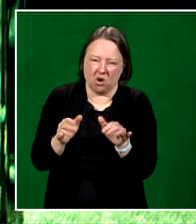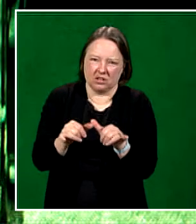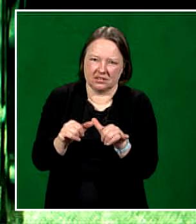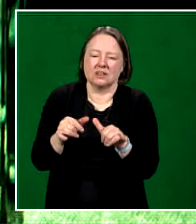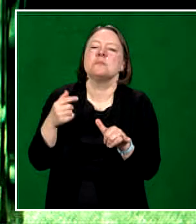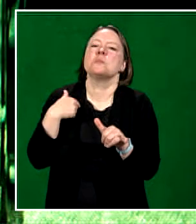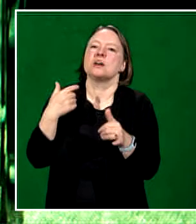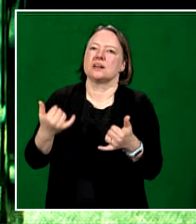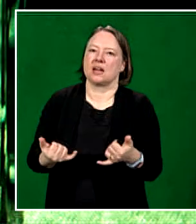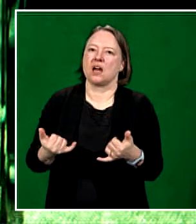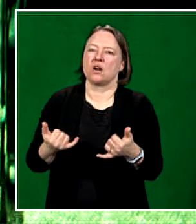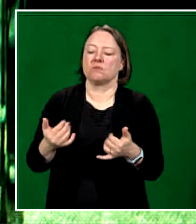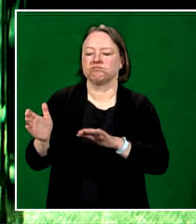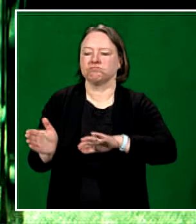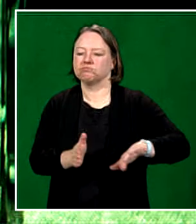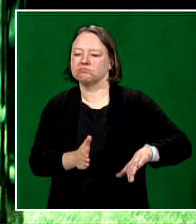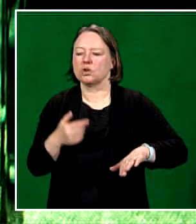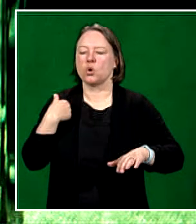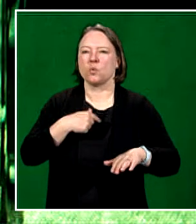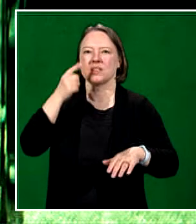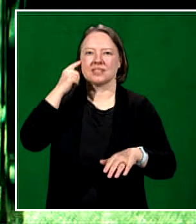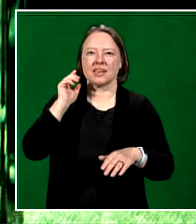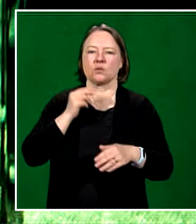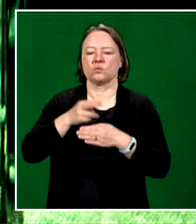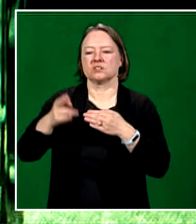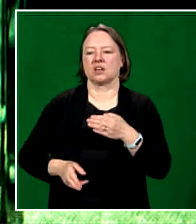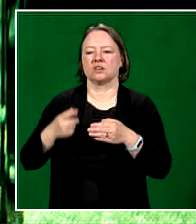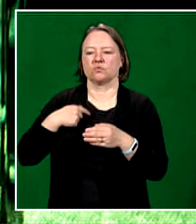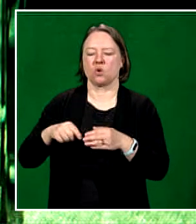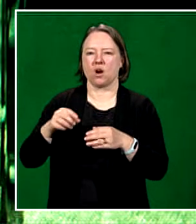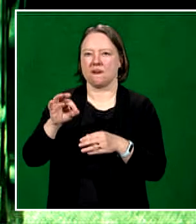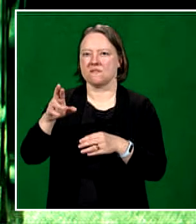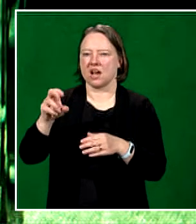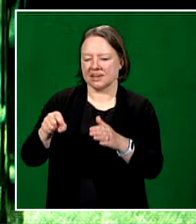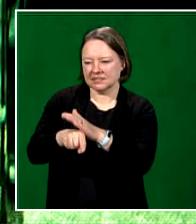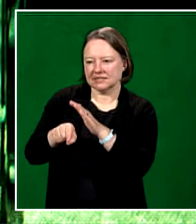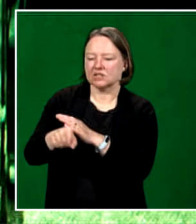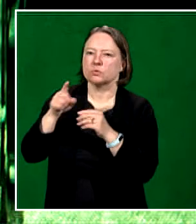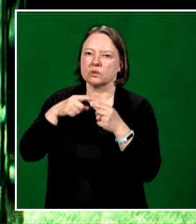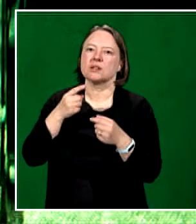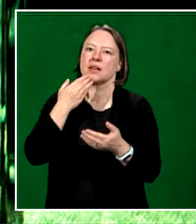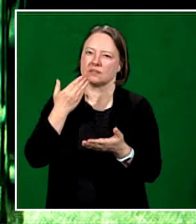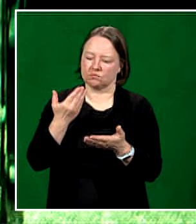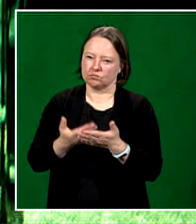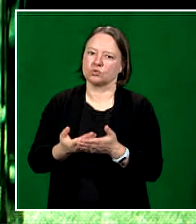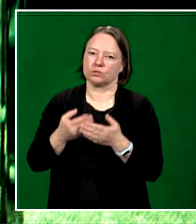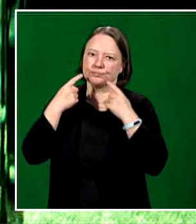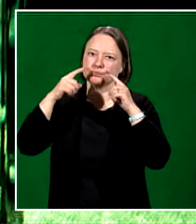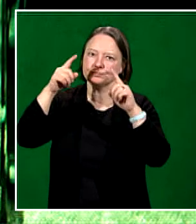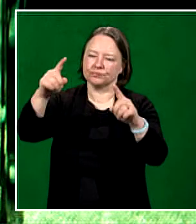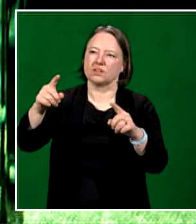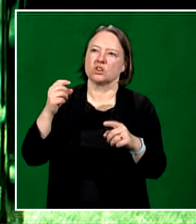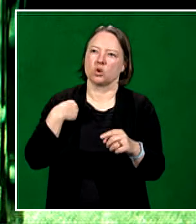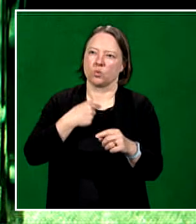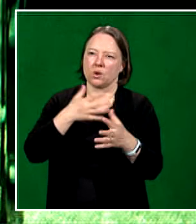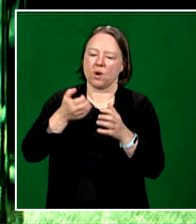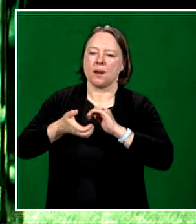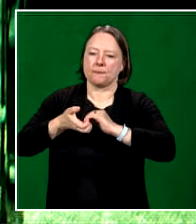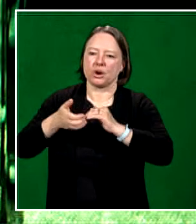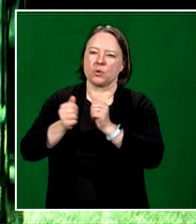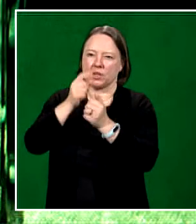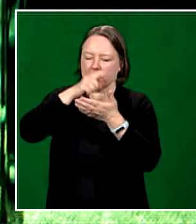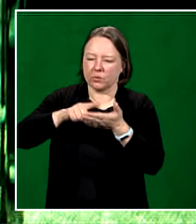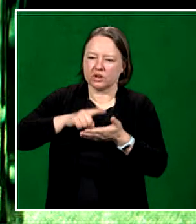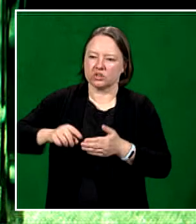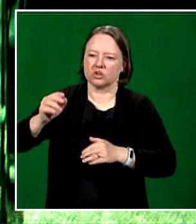said, we do believe based on our results that the fungicide is very, very promising. So in the future, we do hope to partner with a research institute